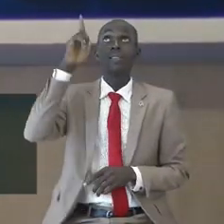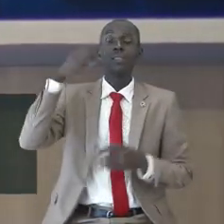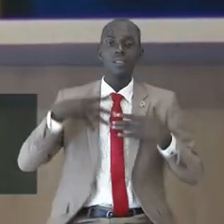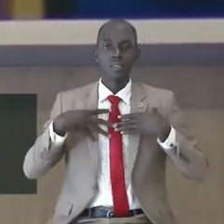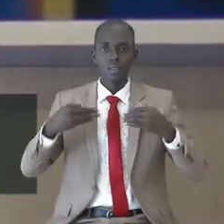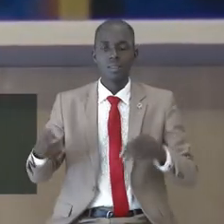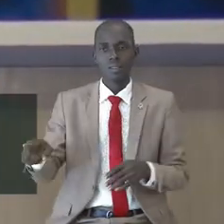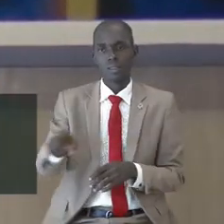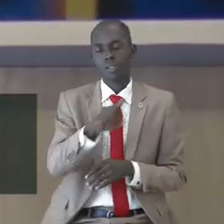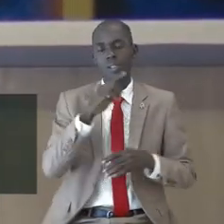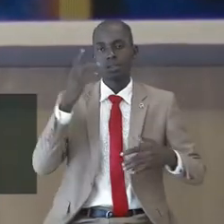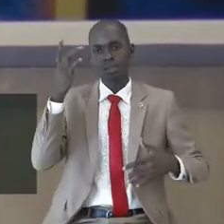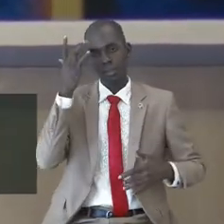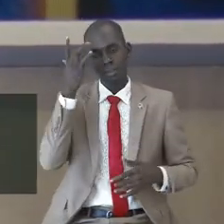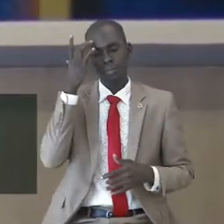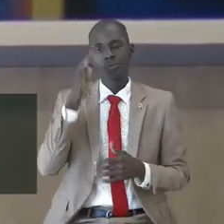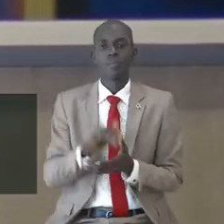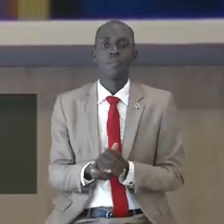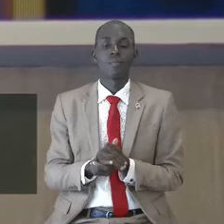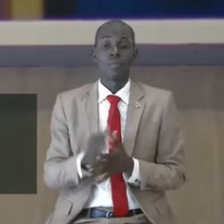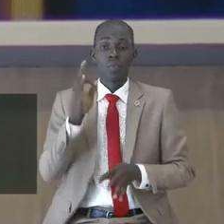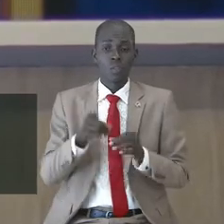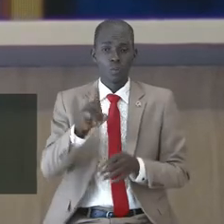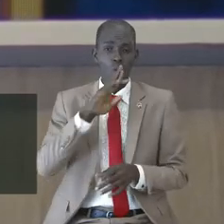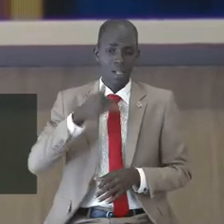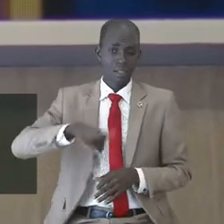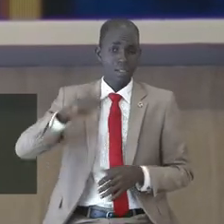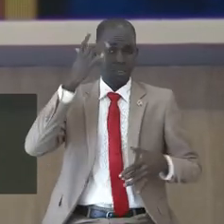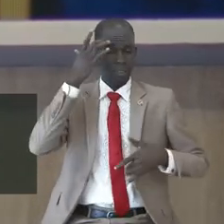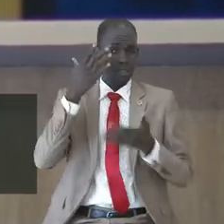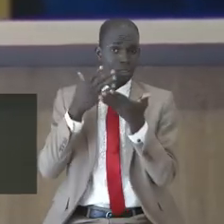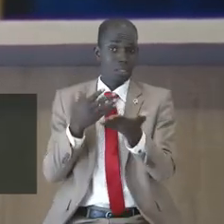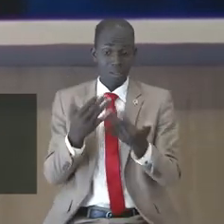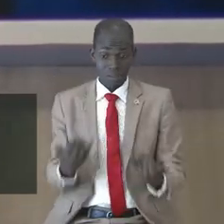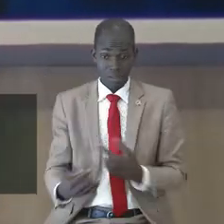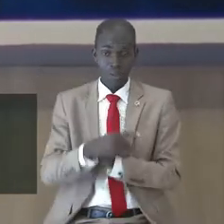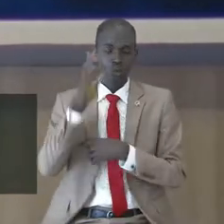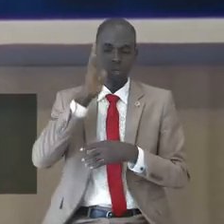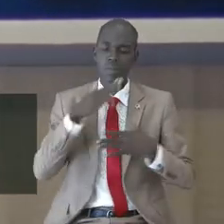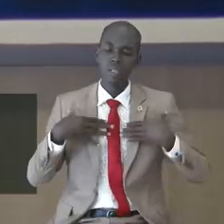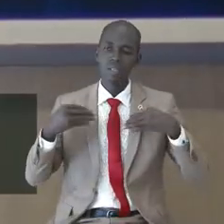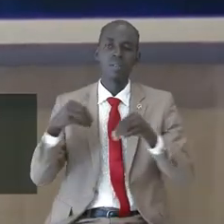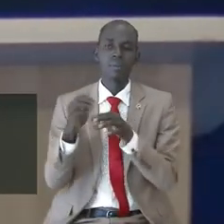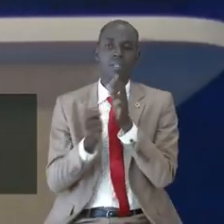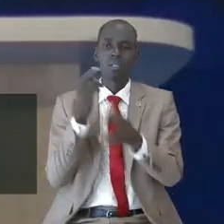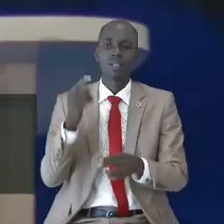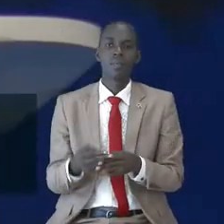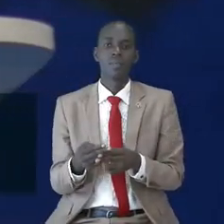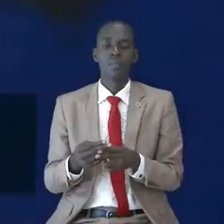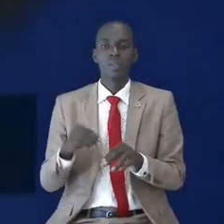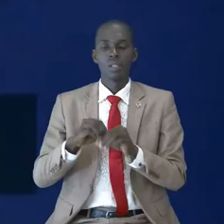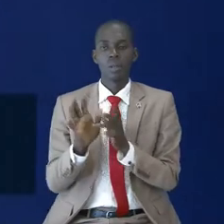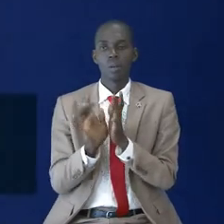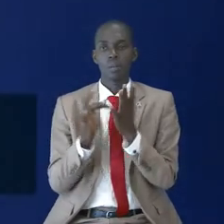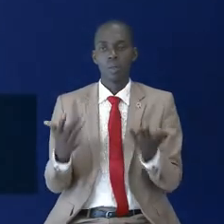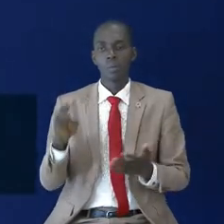their sick. If you're still sick there today, you'll be healed in Jesus' name. Mark